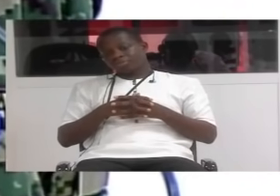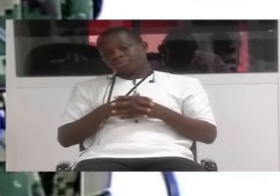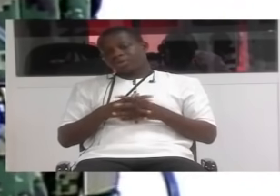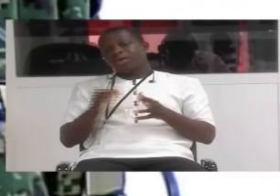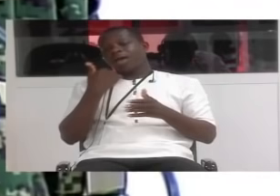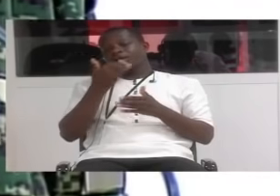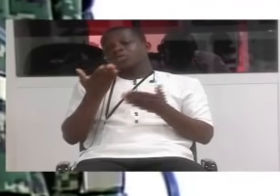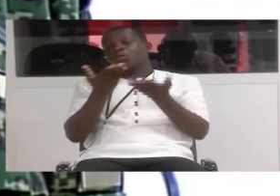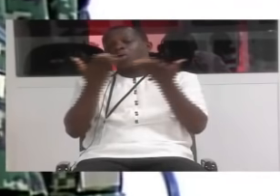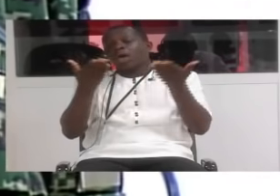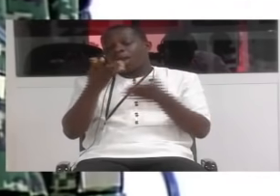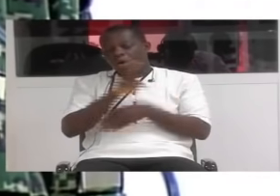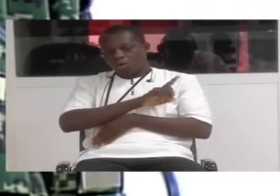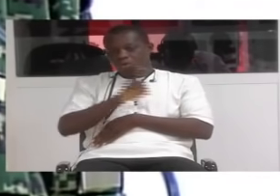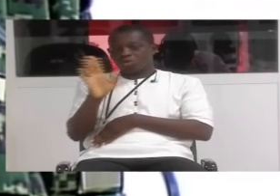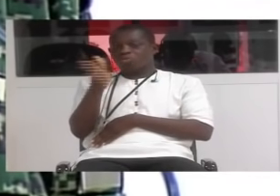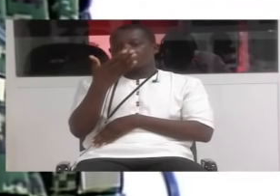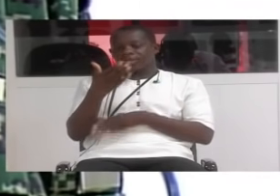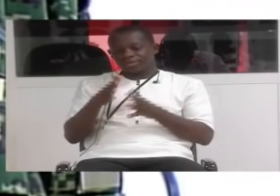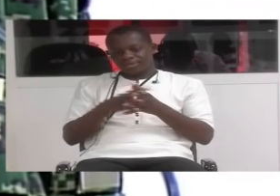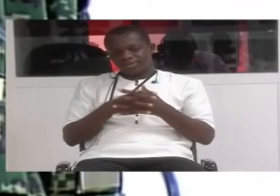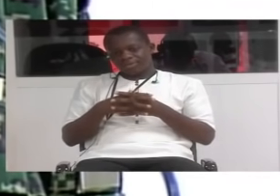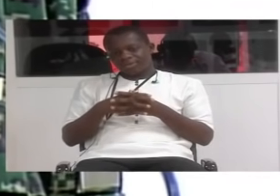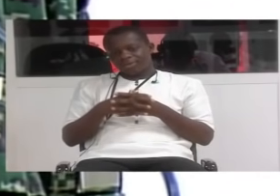He asked me, where are we going to?